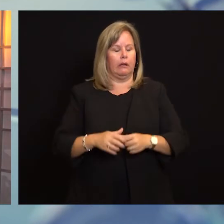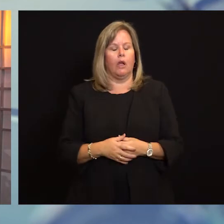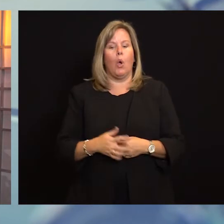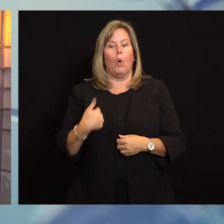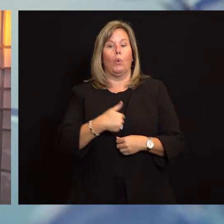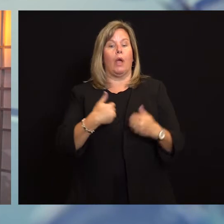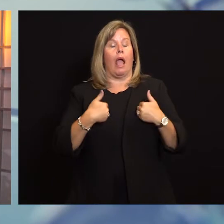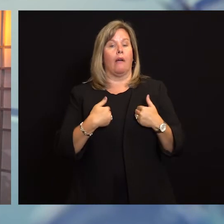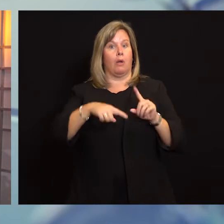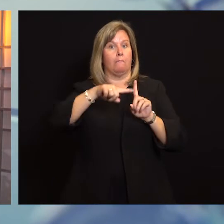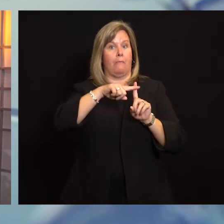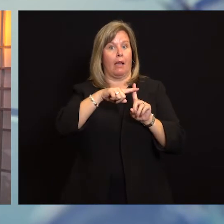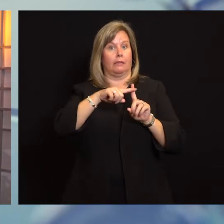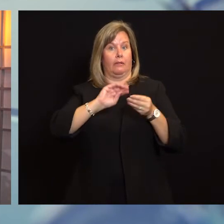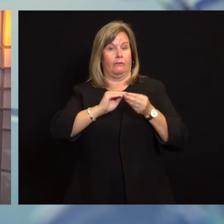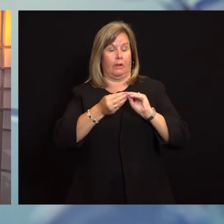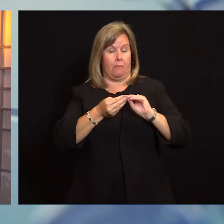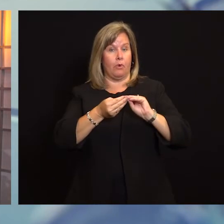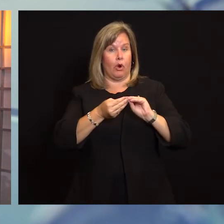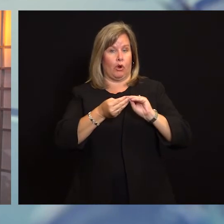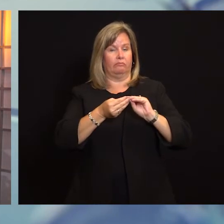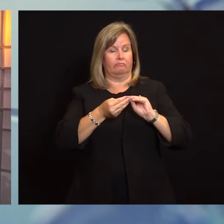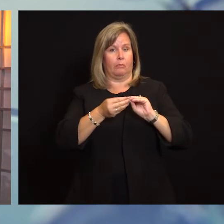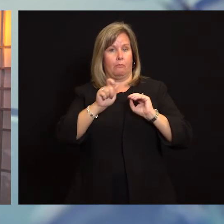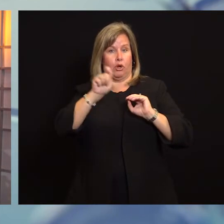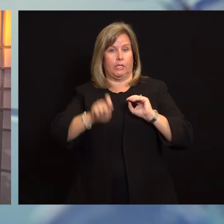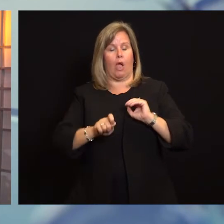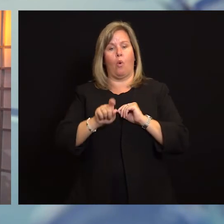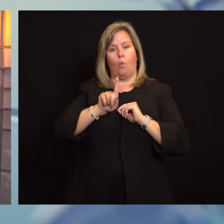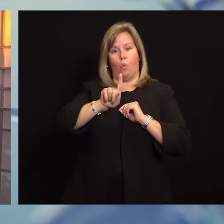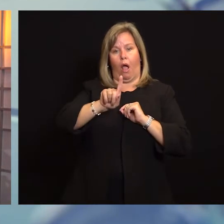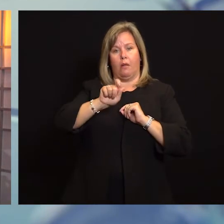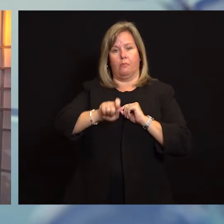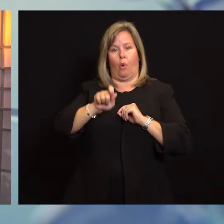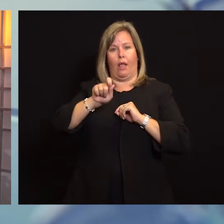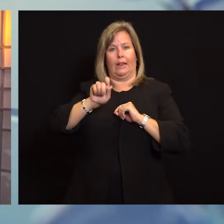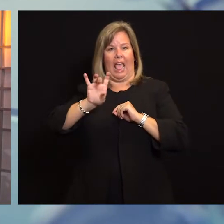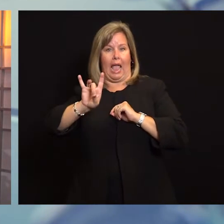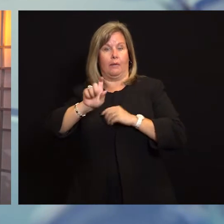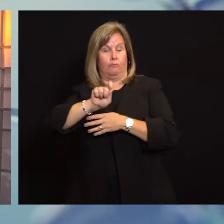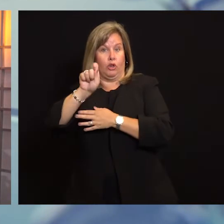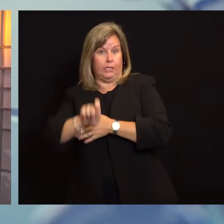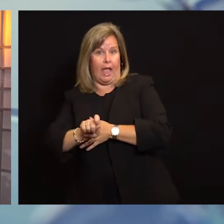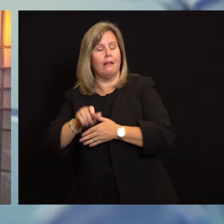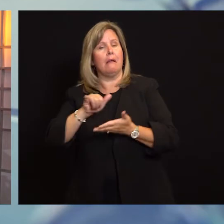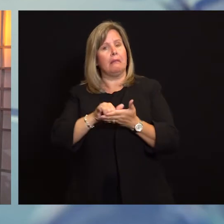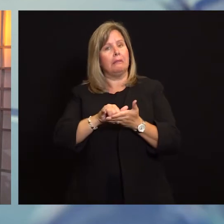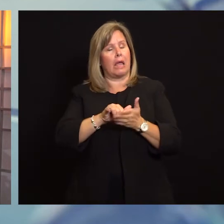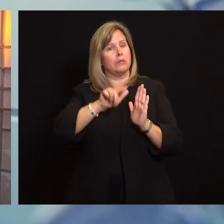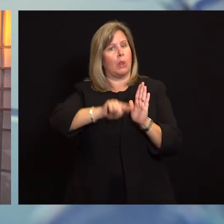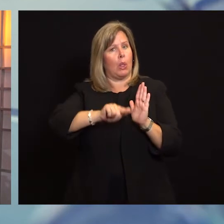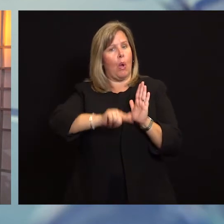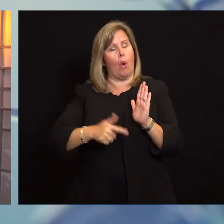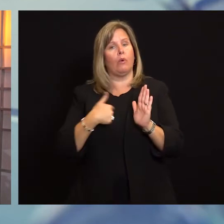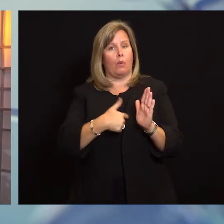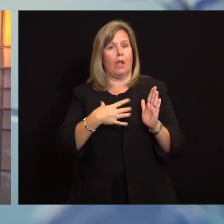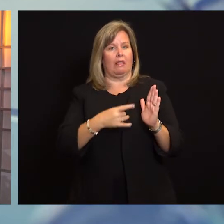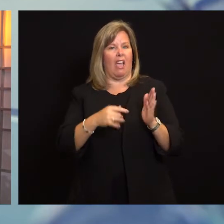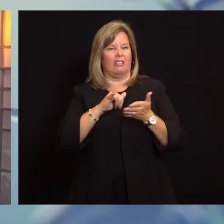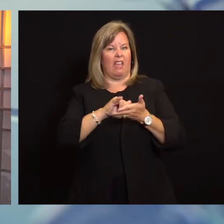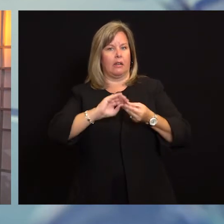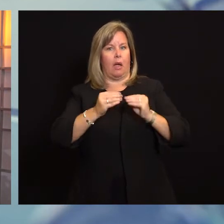now of 1.8%. So that continues to be on the low side, where we'd like to see it, less than